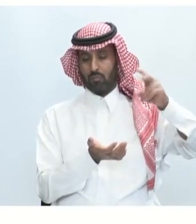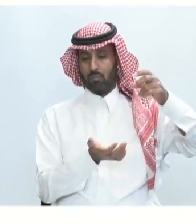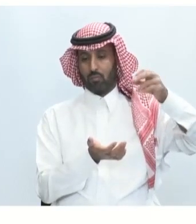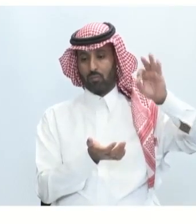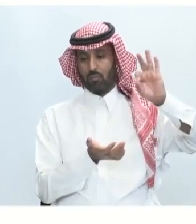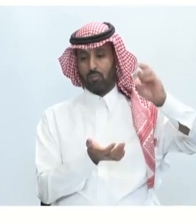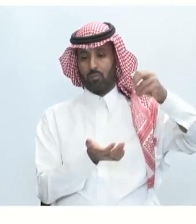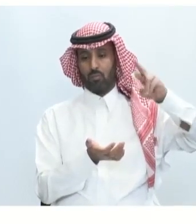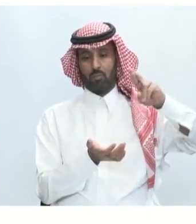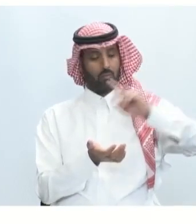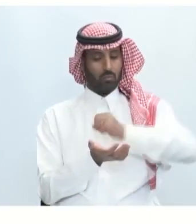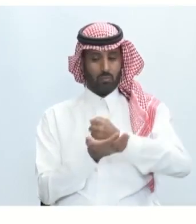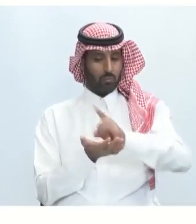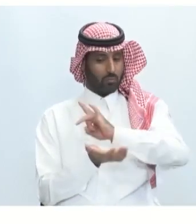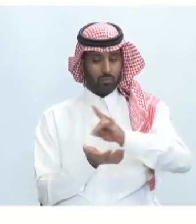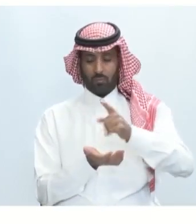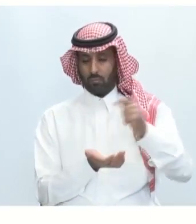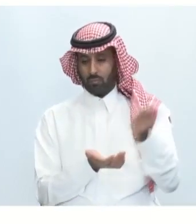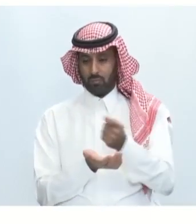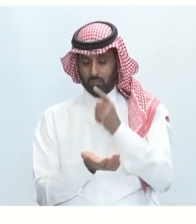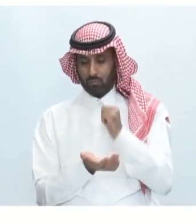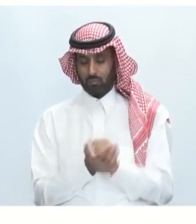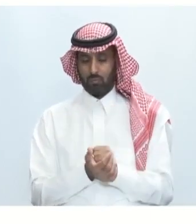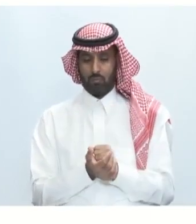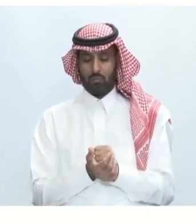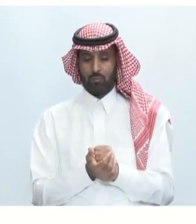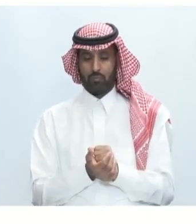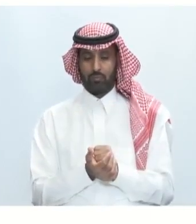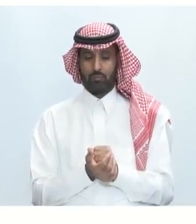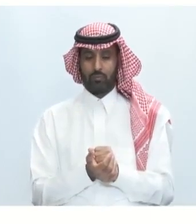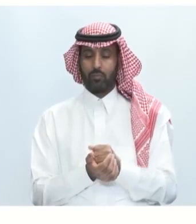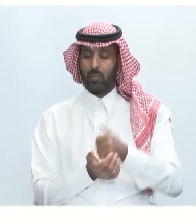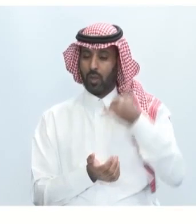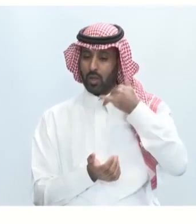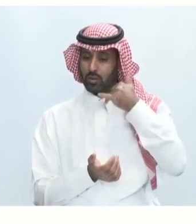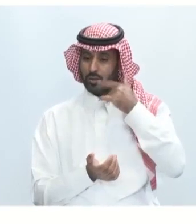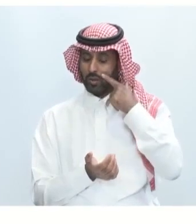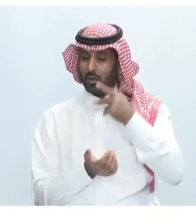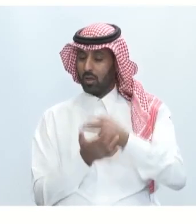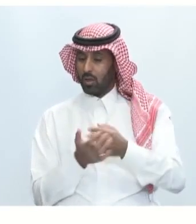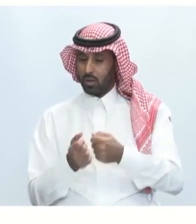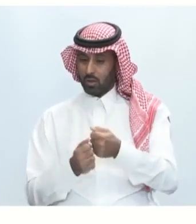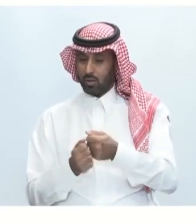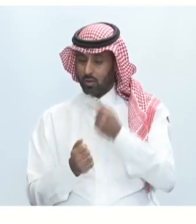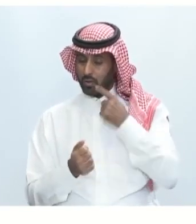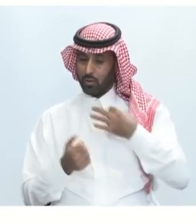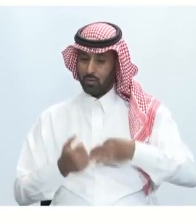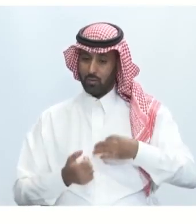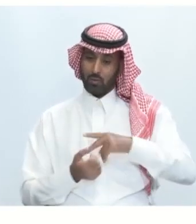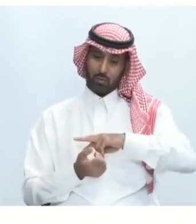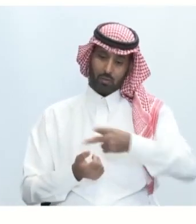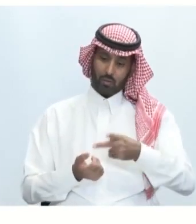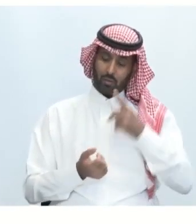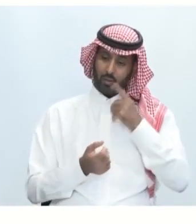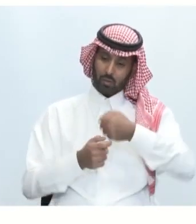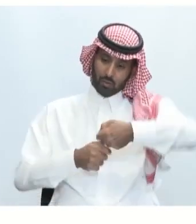to write it. For example, here some words, answer, cash, change, close, fix,